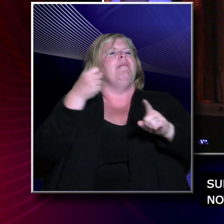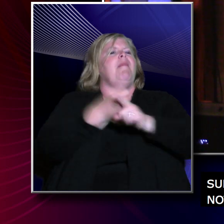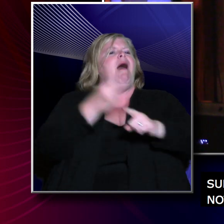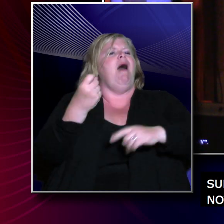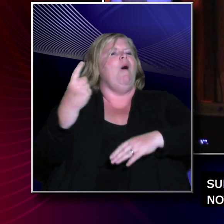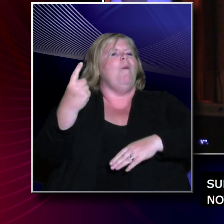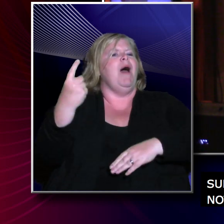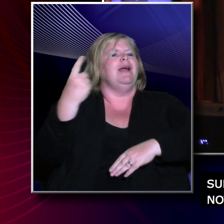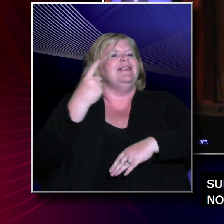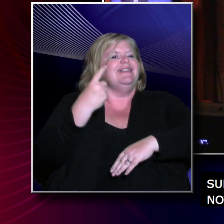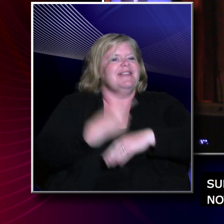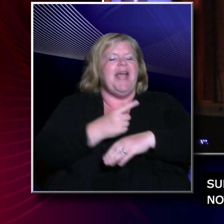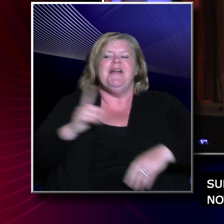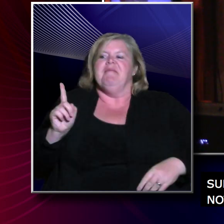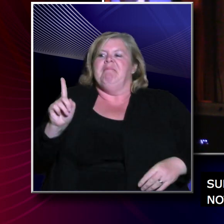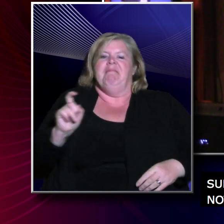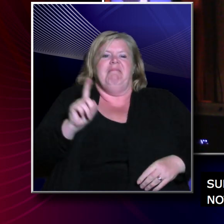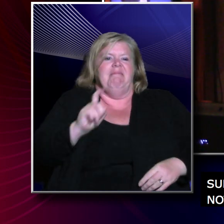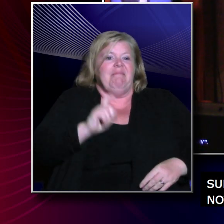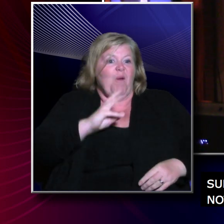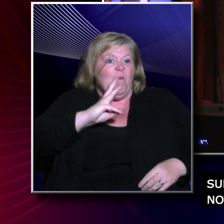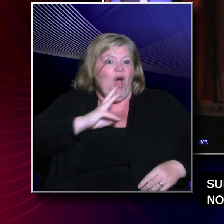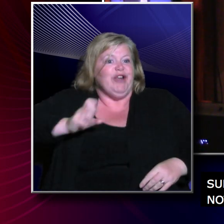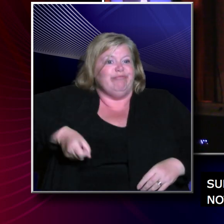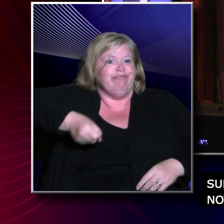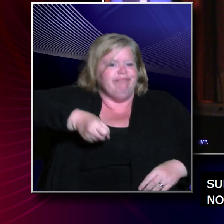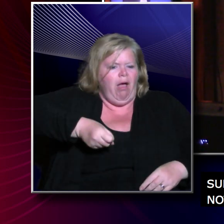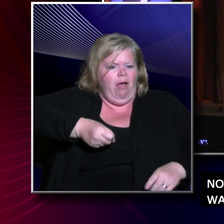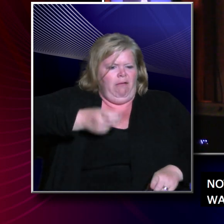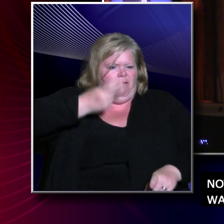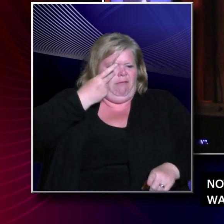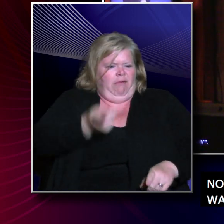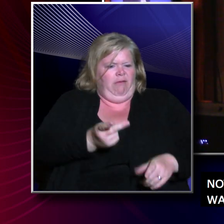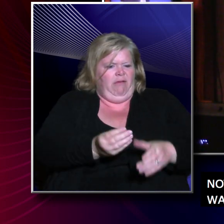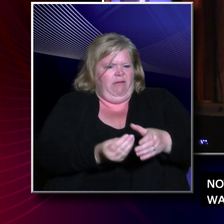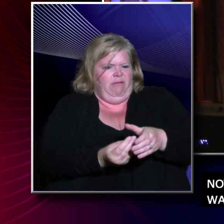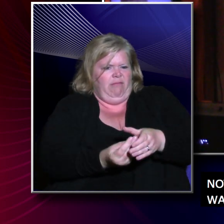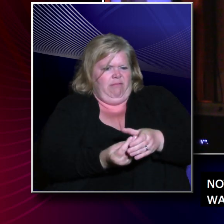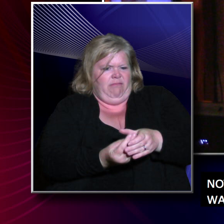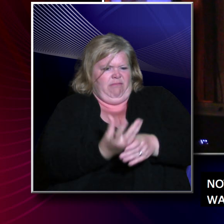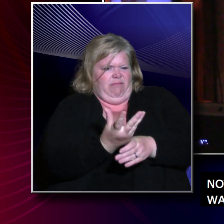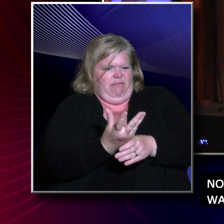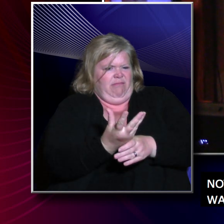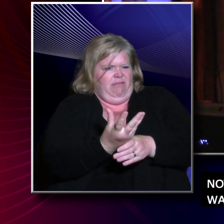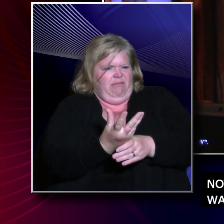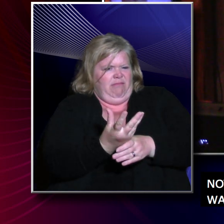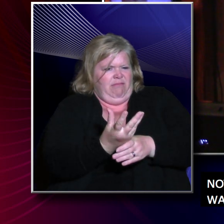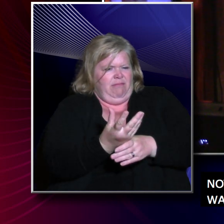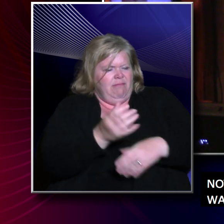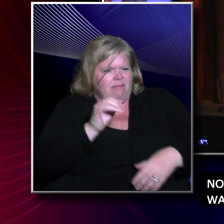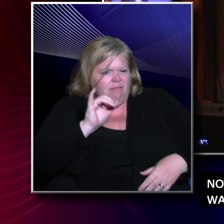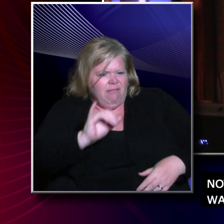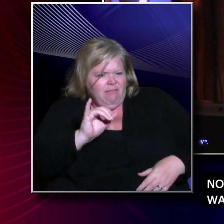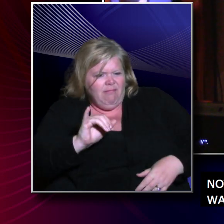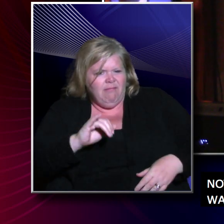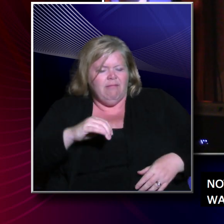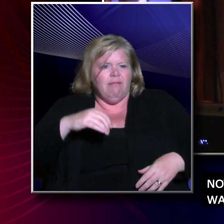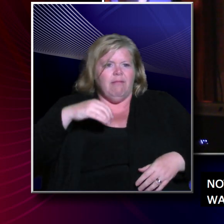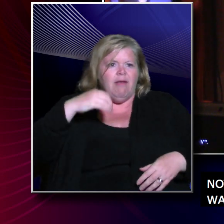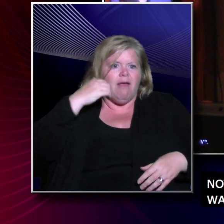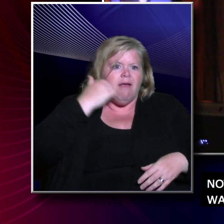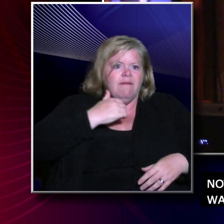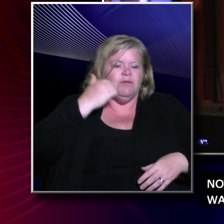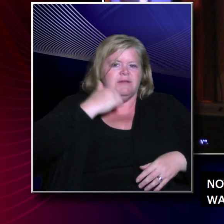he brings the water, and there's a plant growing there. And every day,